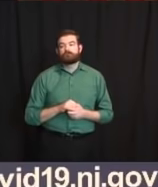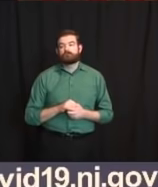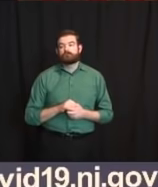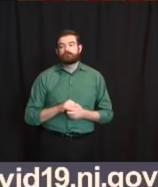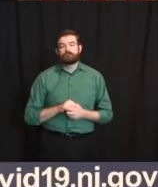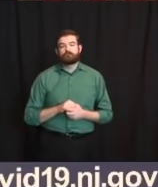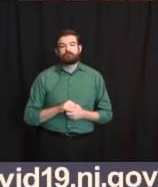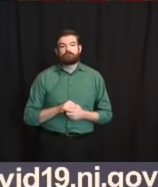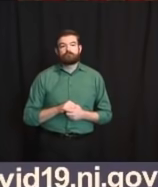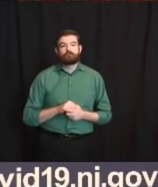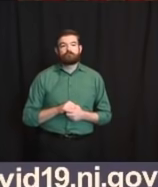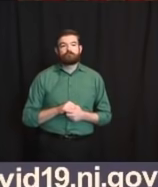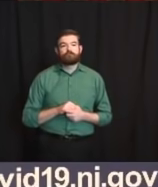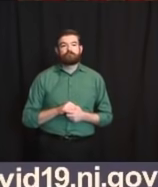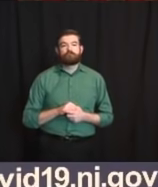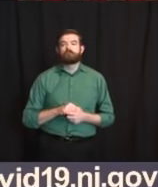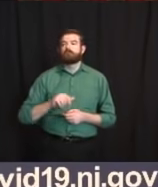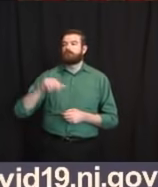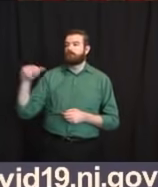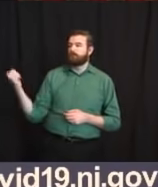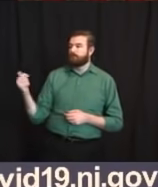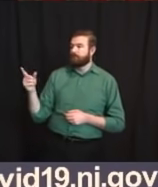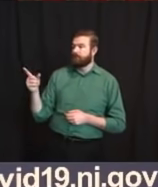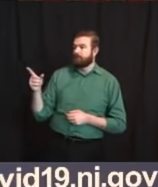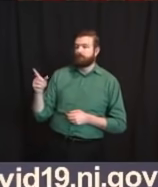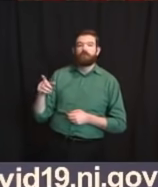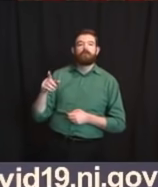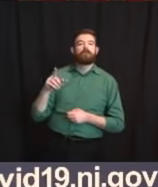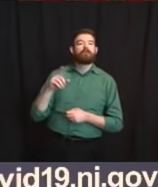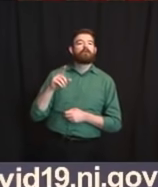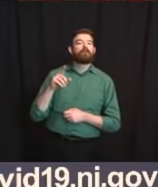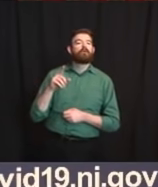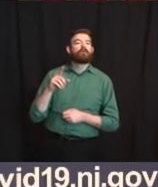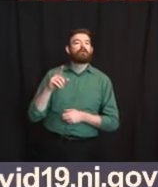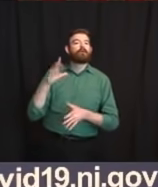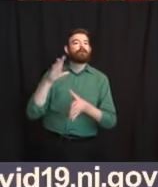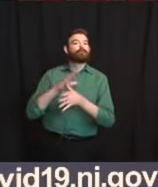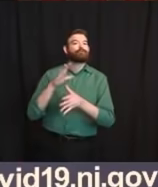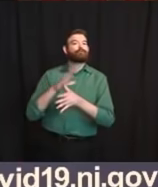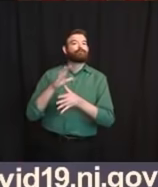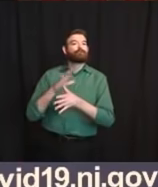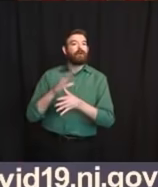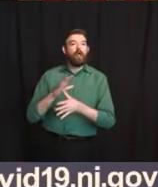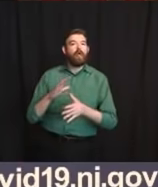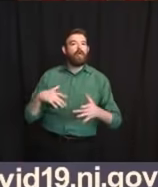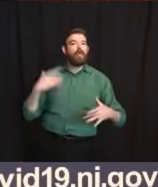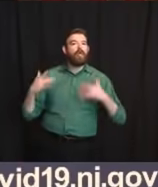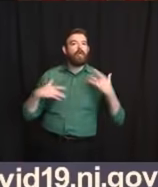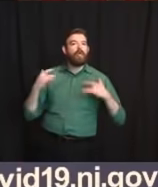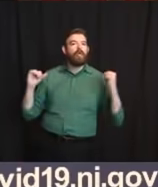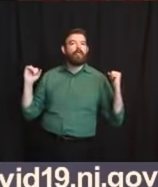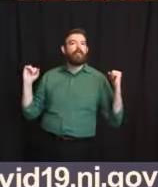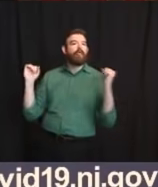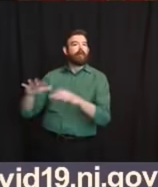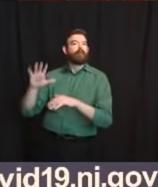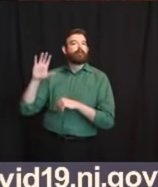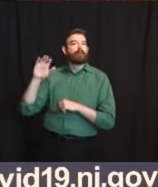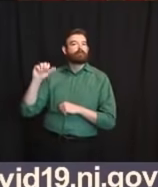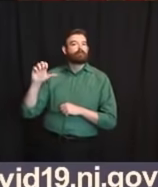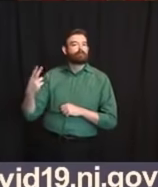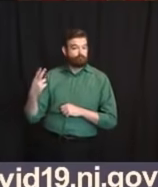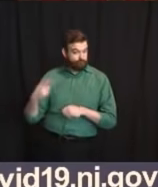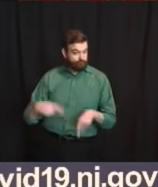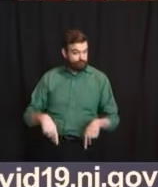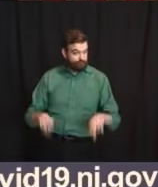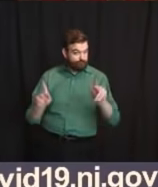week gatherings of kids at the shore, are they allowable? What if there are fewer than 10 people? And would